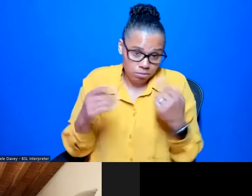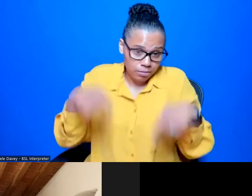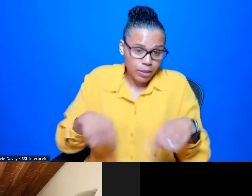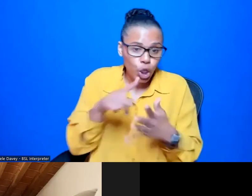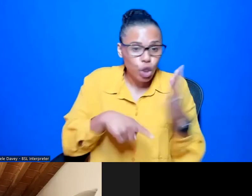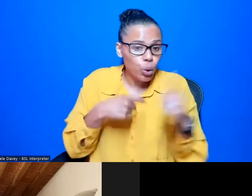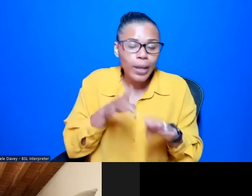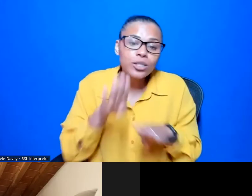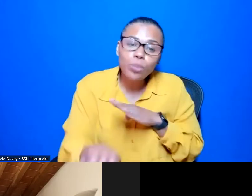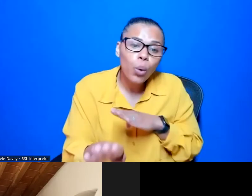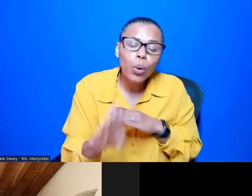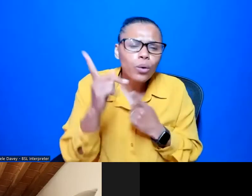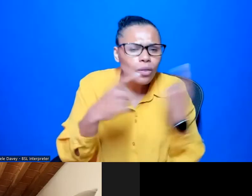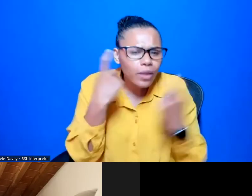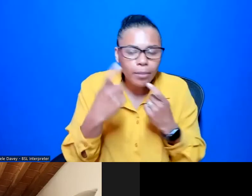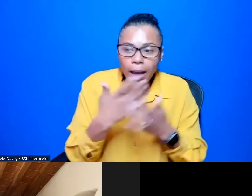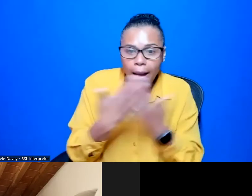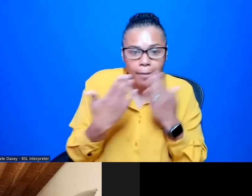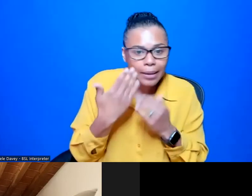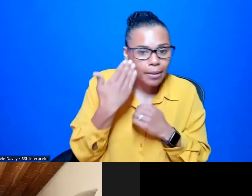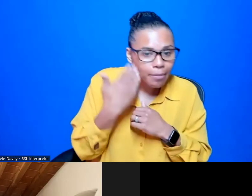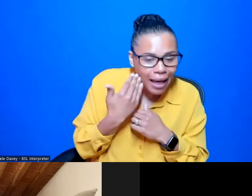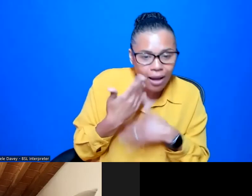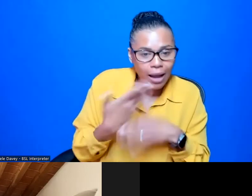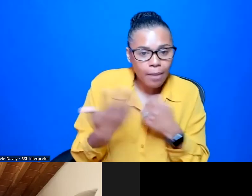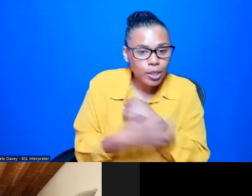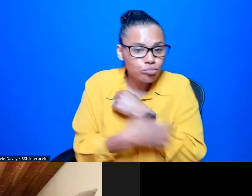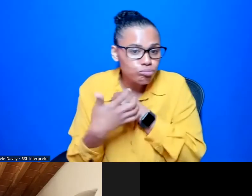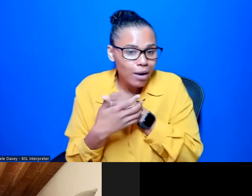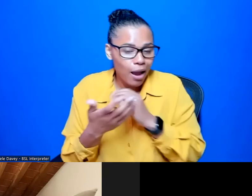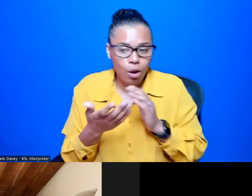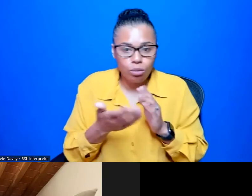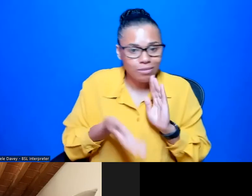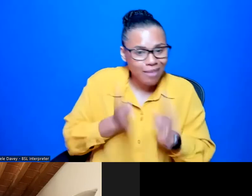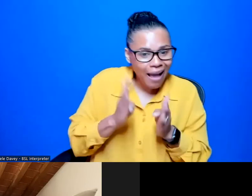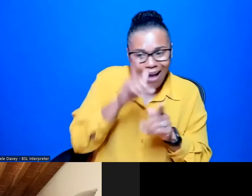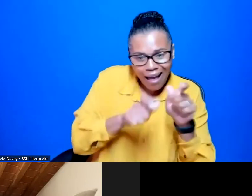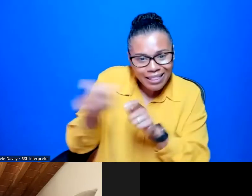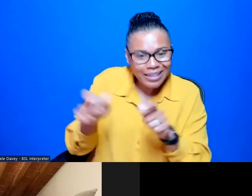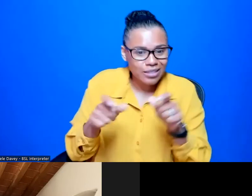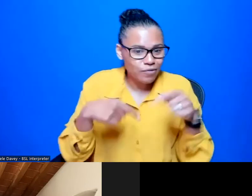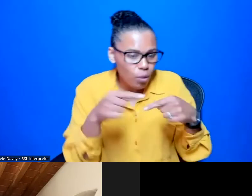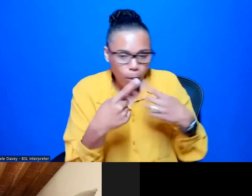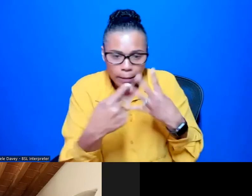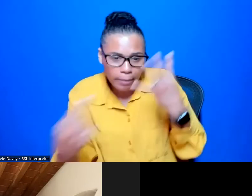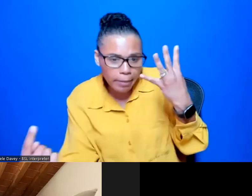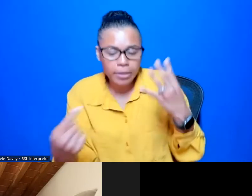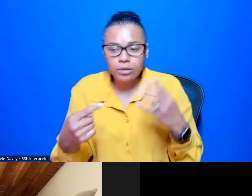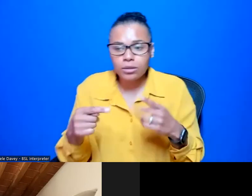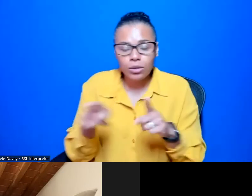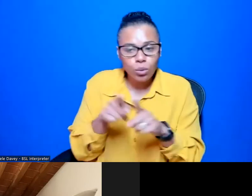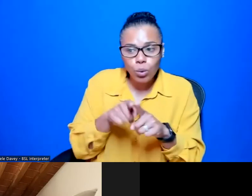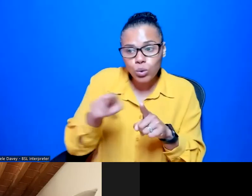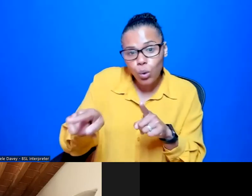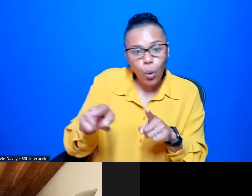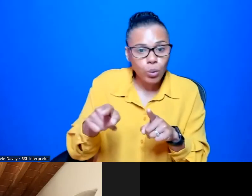the amount of Black and brown athletes and Asian communities competing in grassroots football, for example,